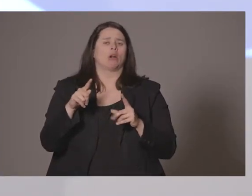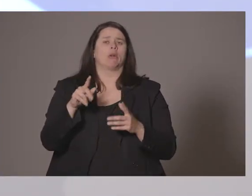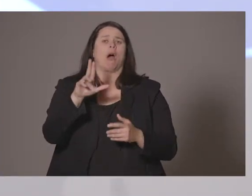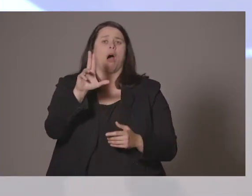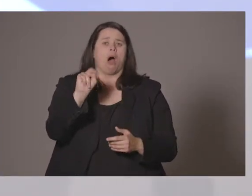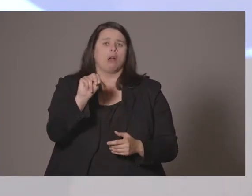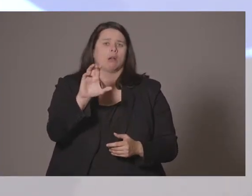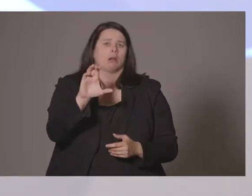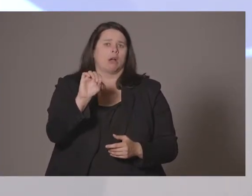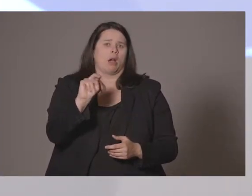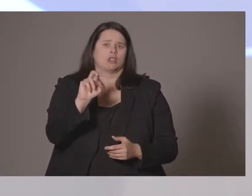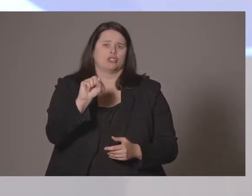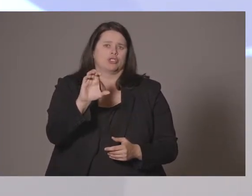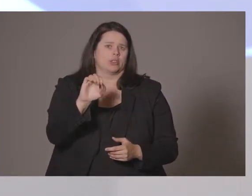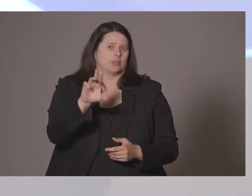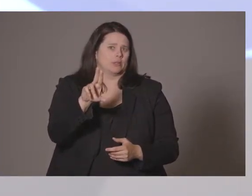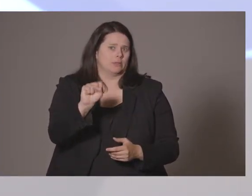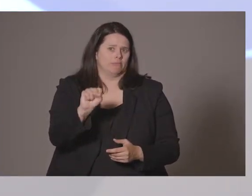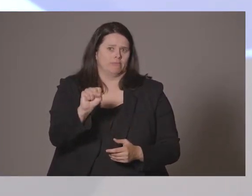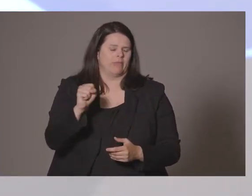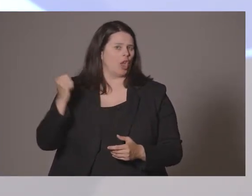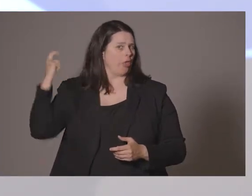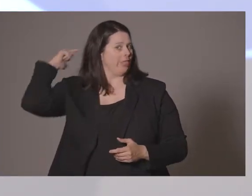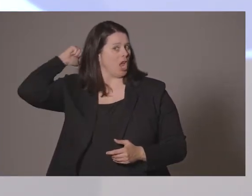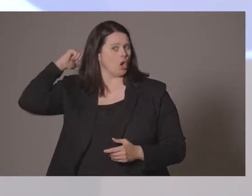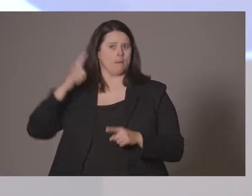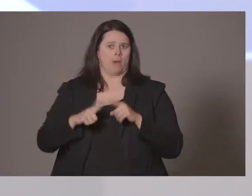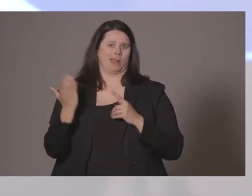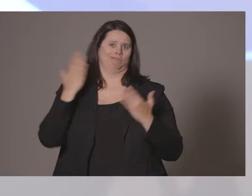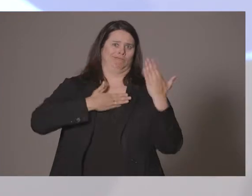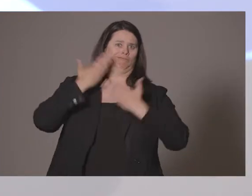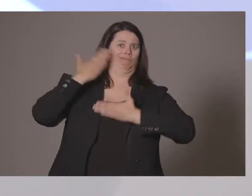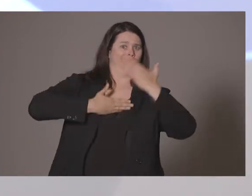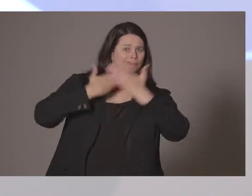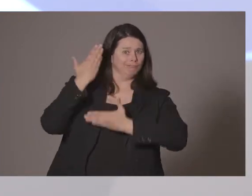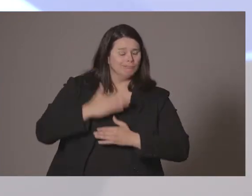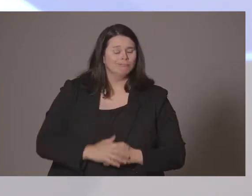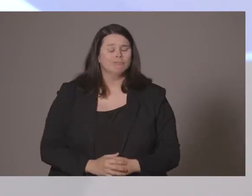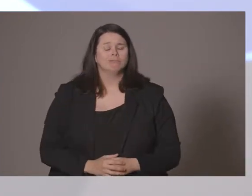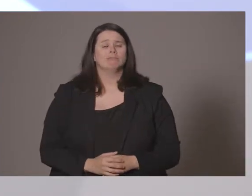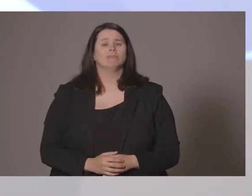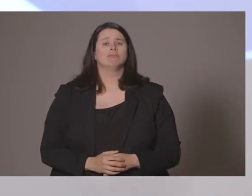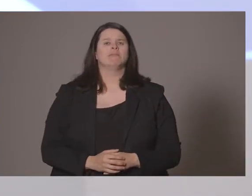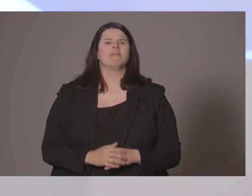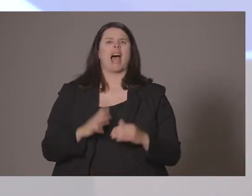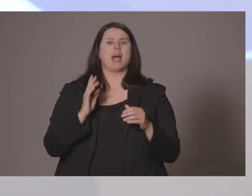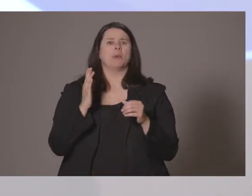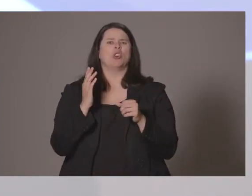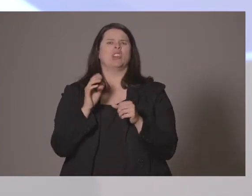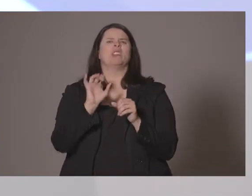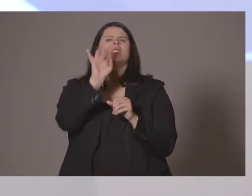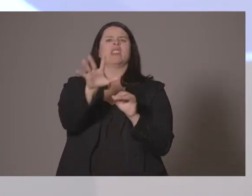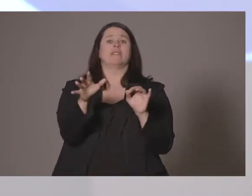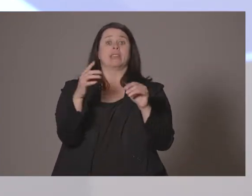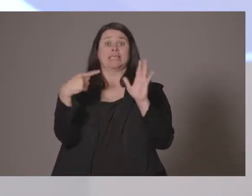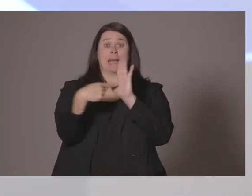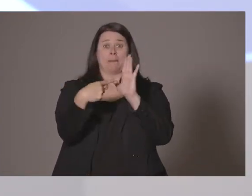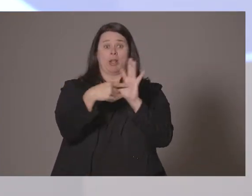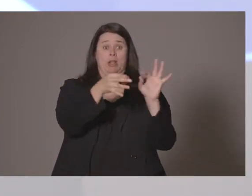going to say a couple of prompts, and if you know how to finish them, just yell them out into the